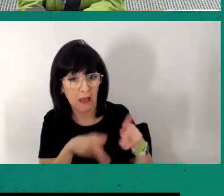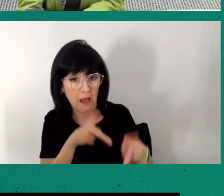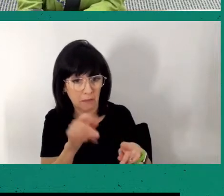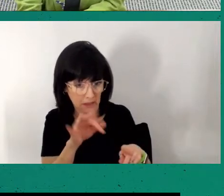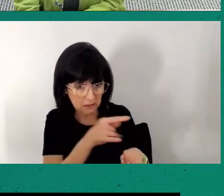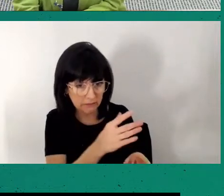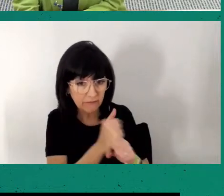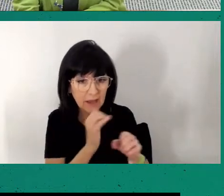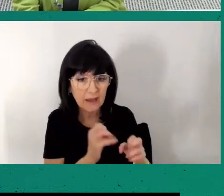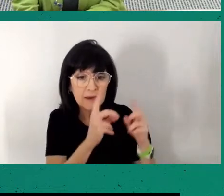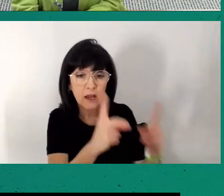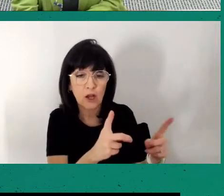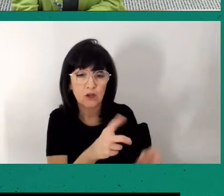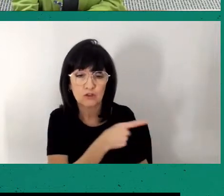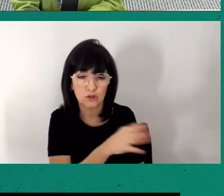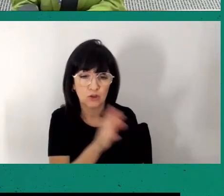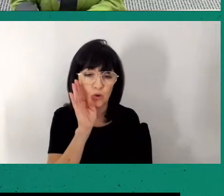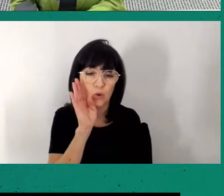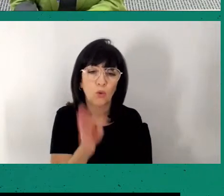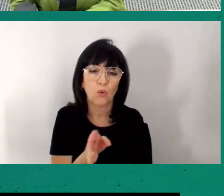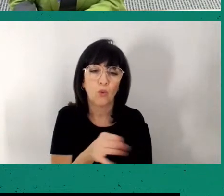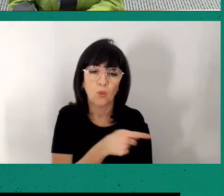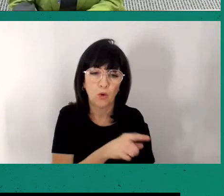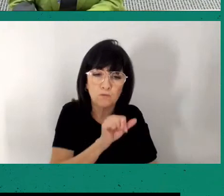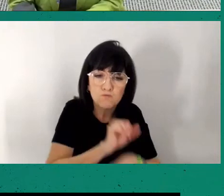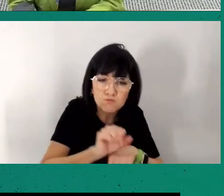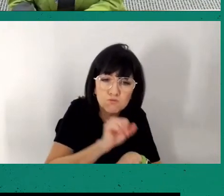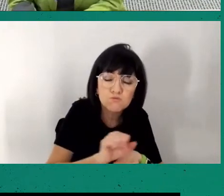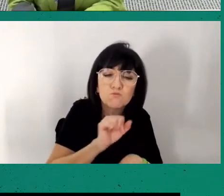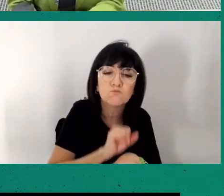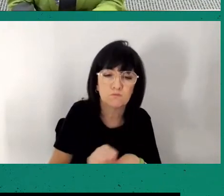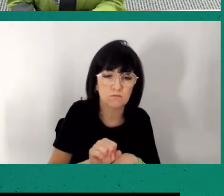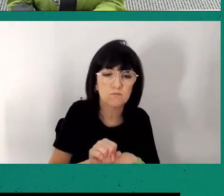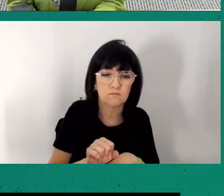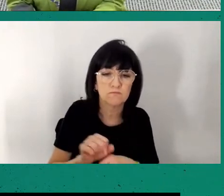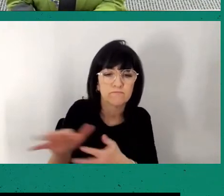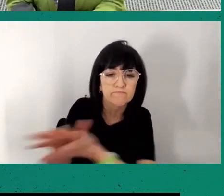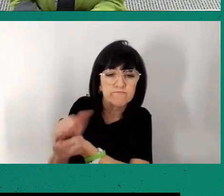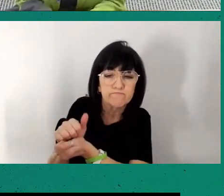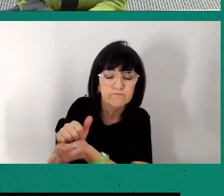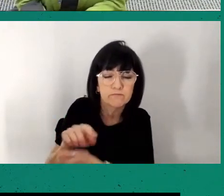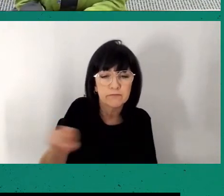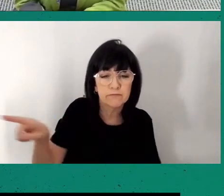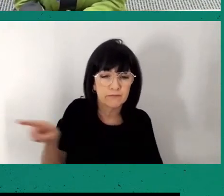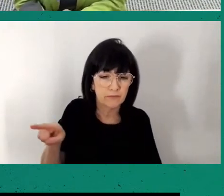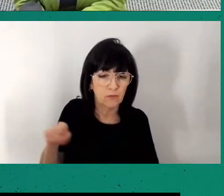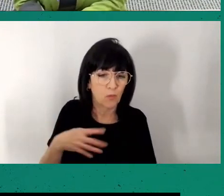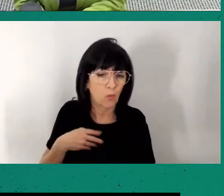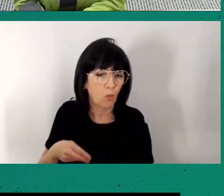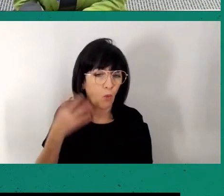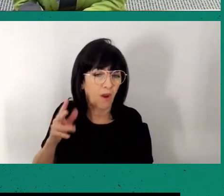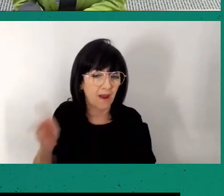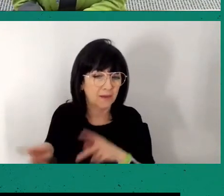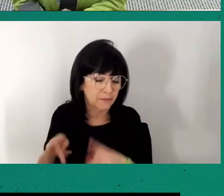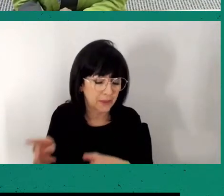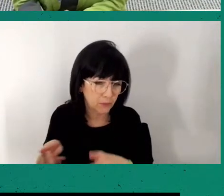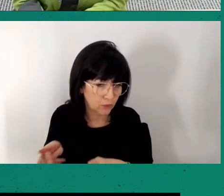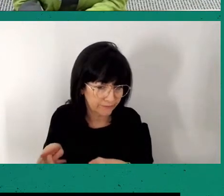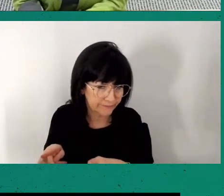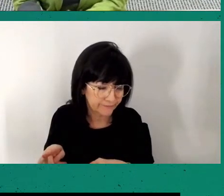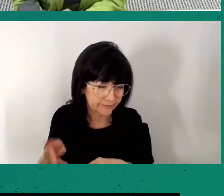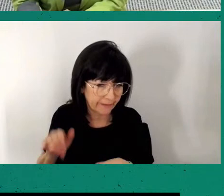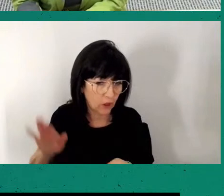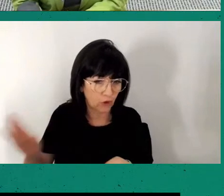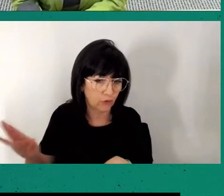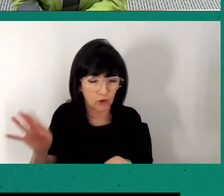carry out their dastardly plot to denigrate white people. A time when it was feared that